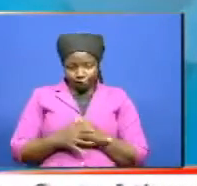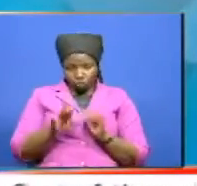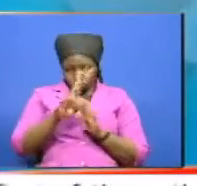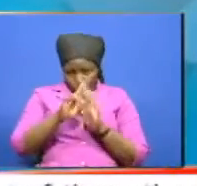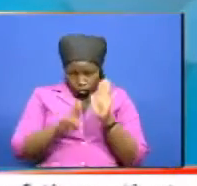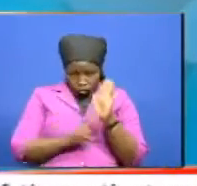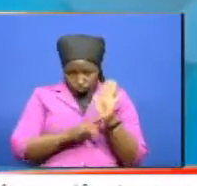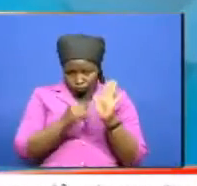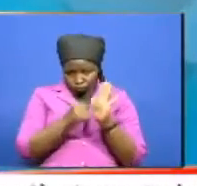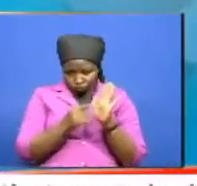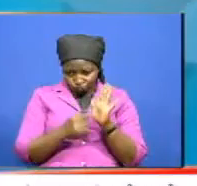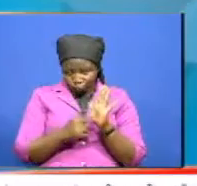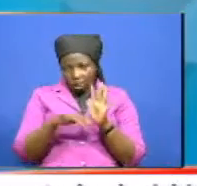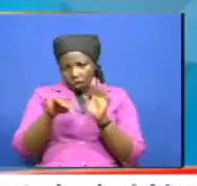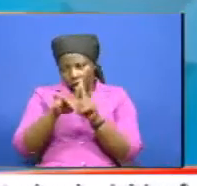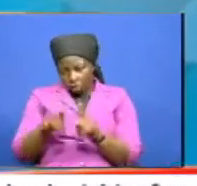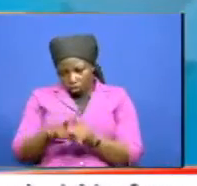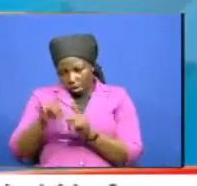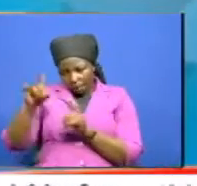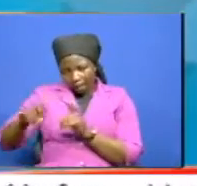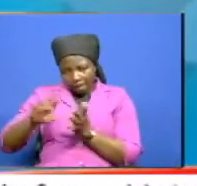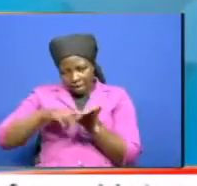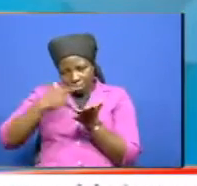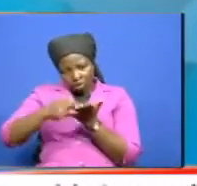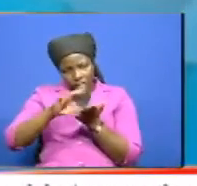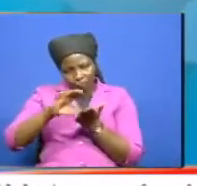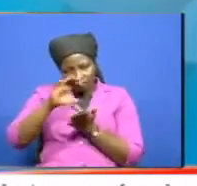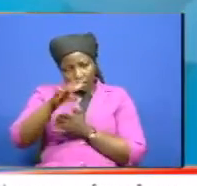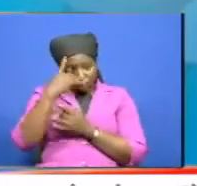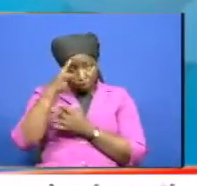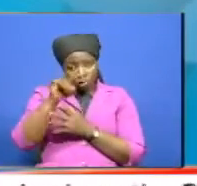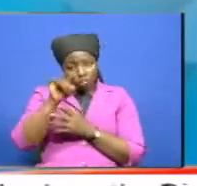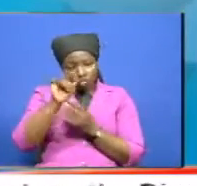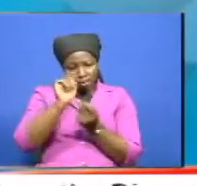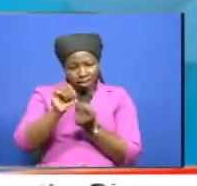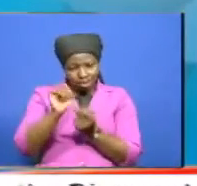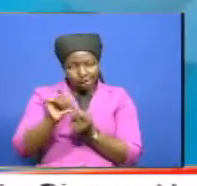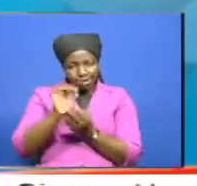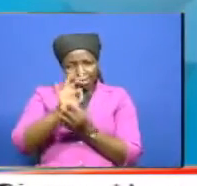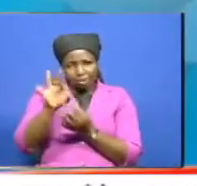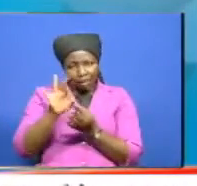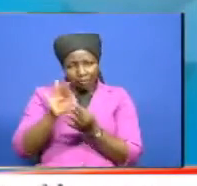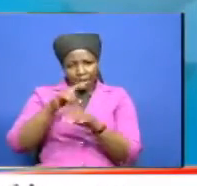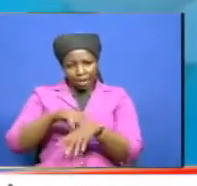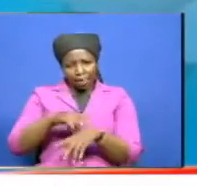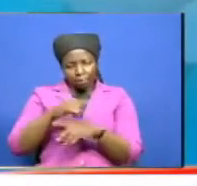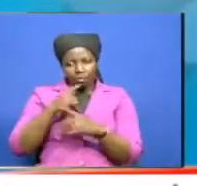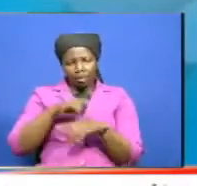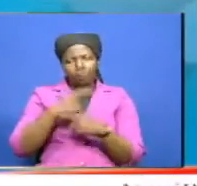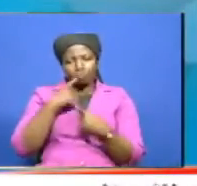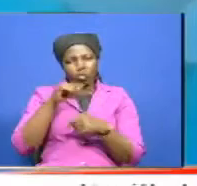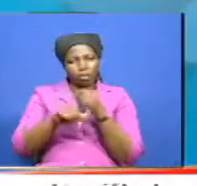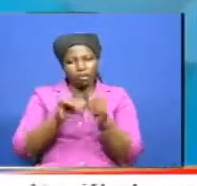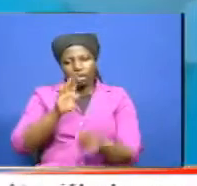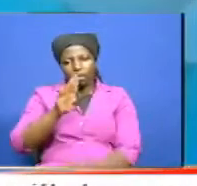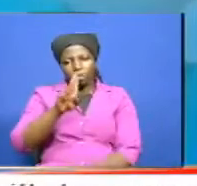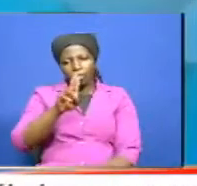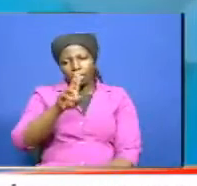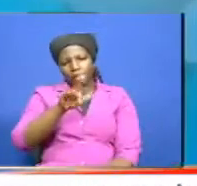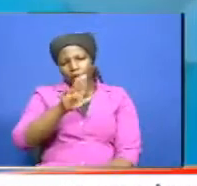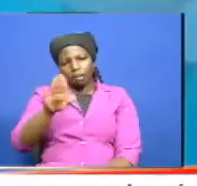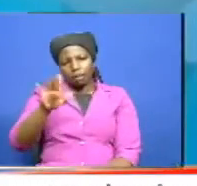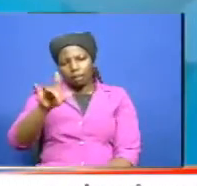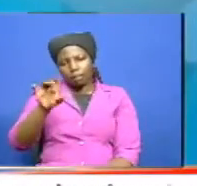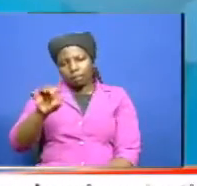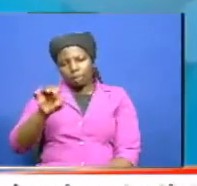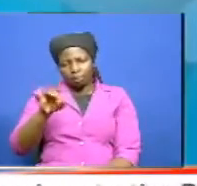you know, by the resources to be able to test within certain times. When you're talking about a bubble, you know, there's obviously a cost implication to keeping players within a